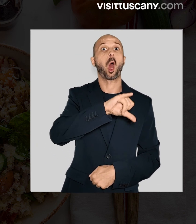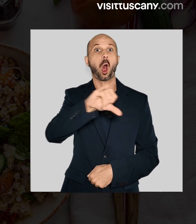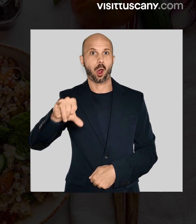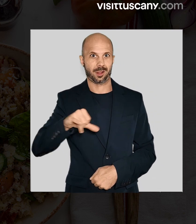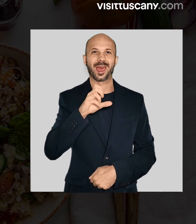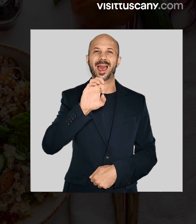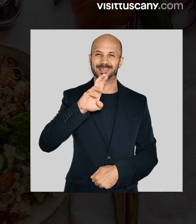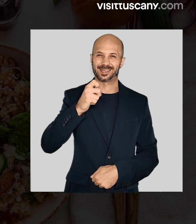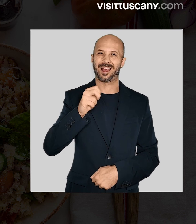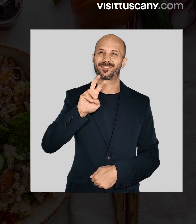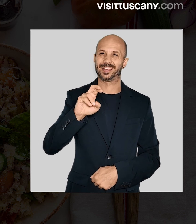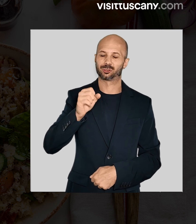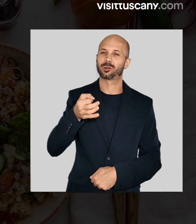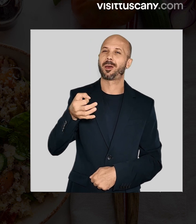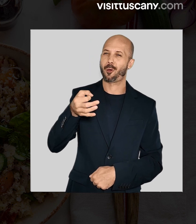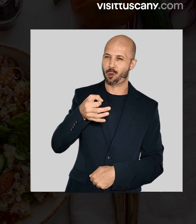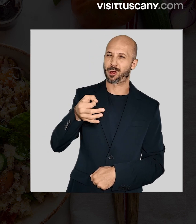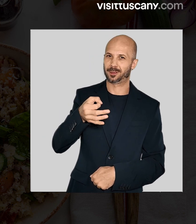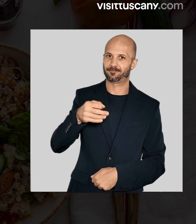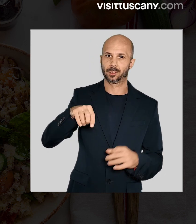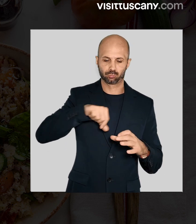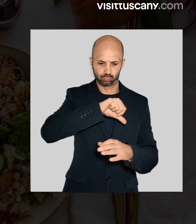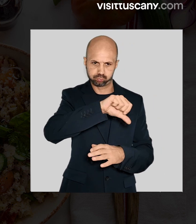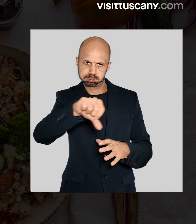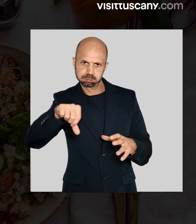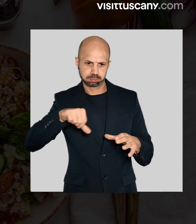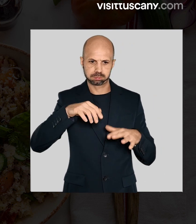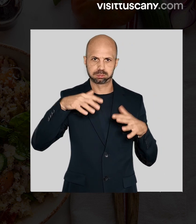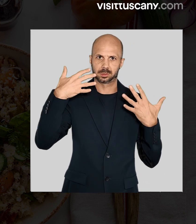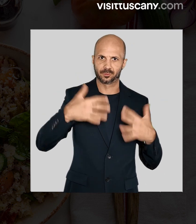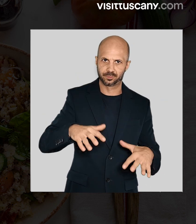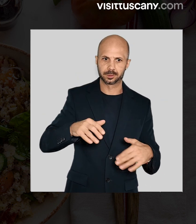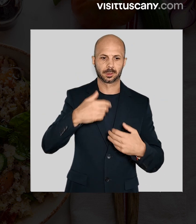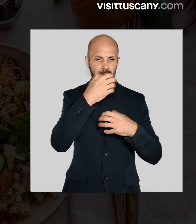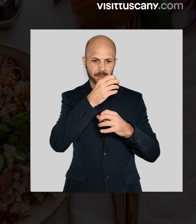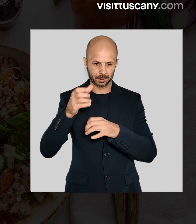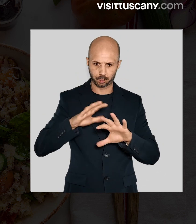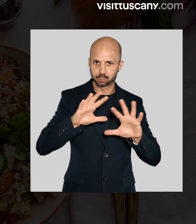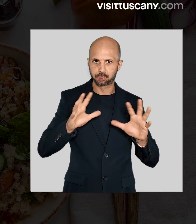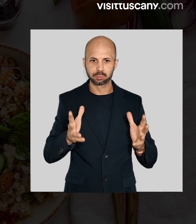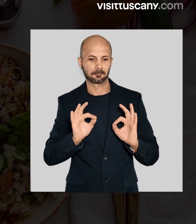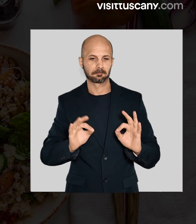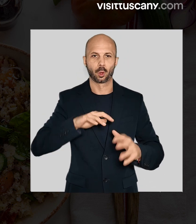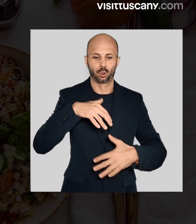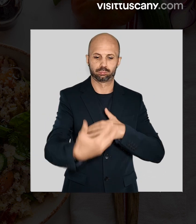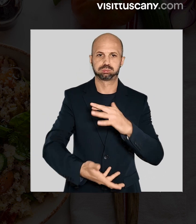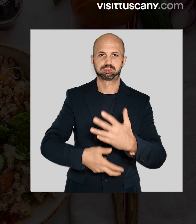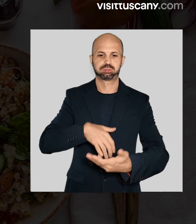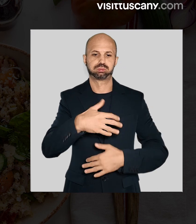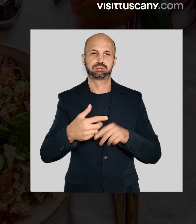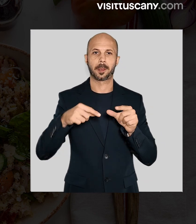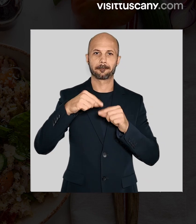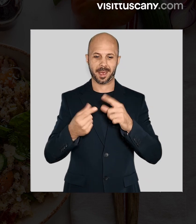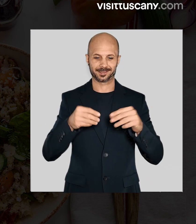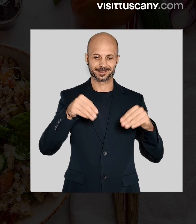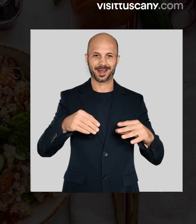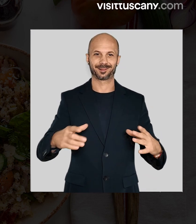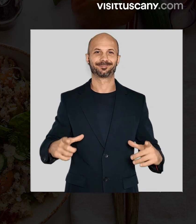Season with salt and ground black pepper, drizzle with extra virgin olive oil, and pour a small quantity of red wine